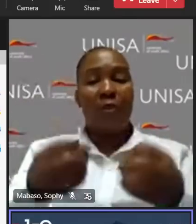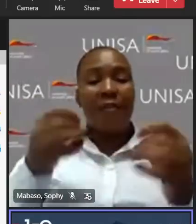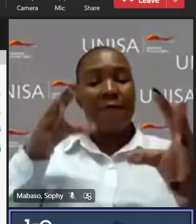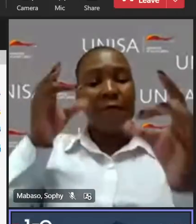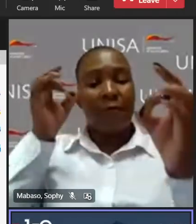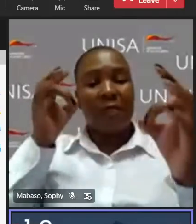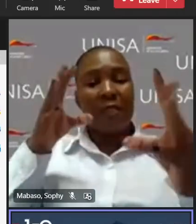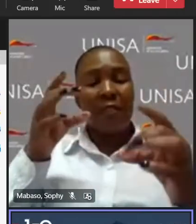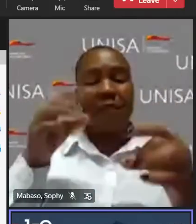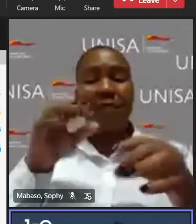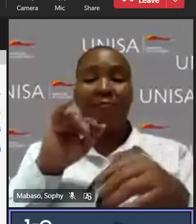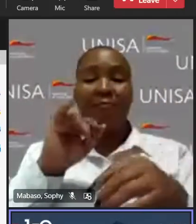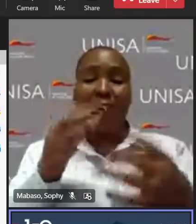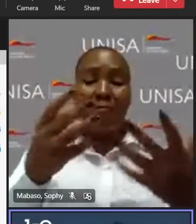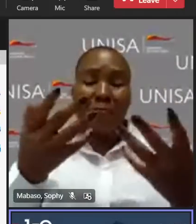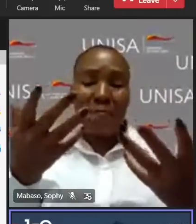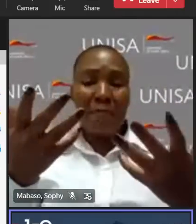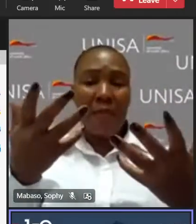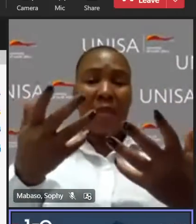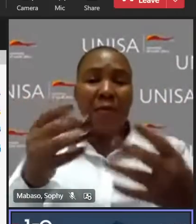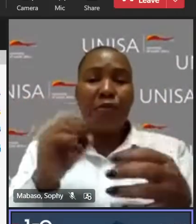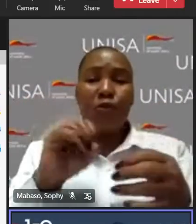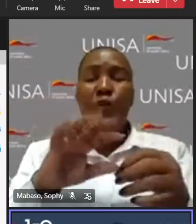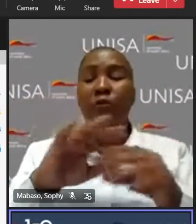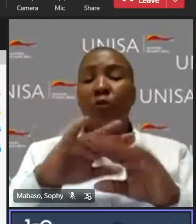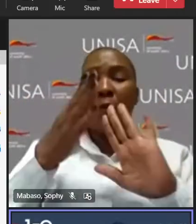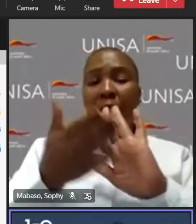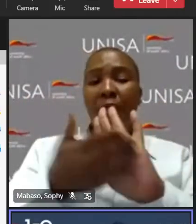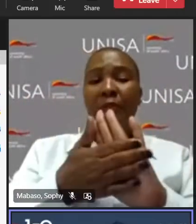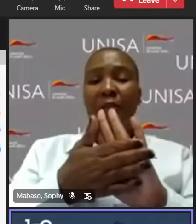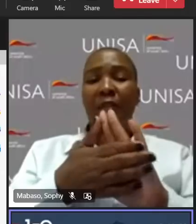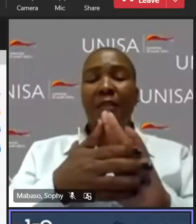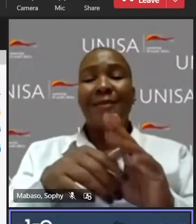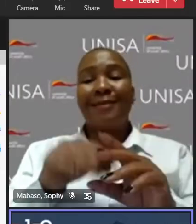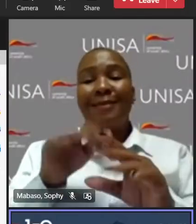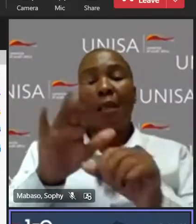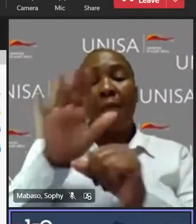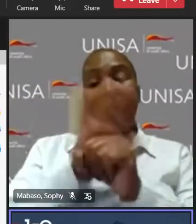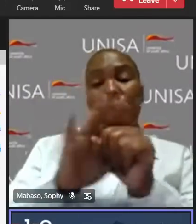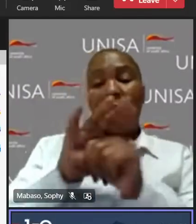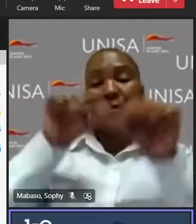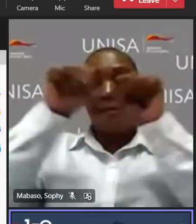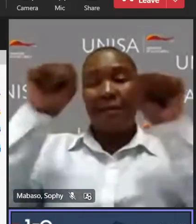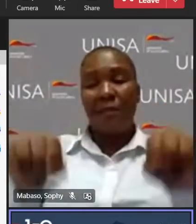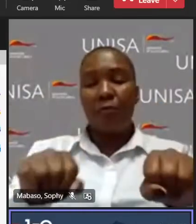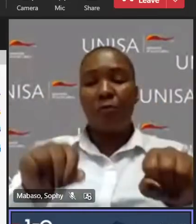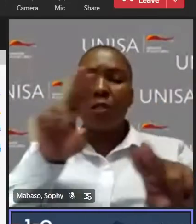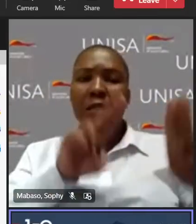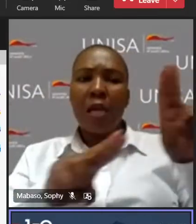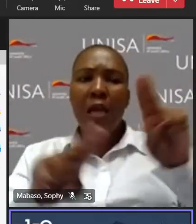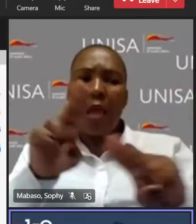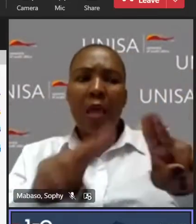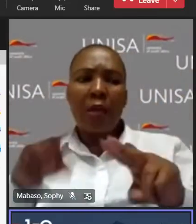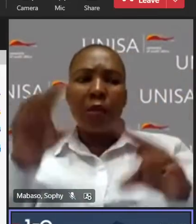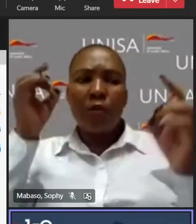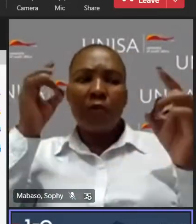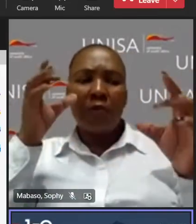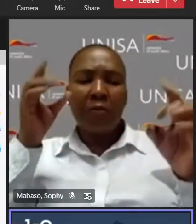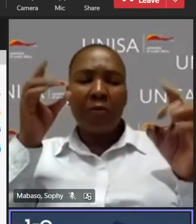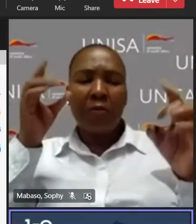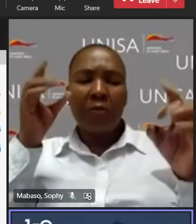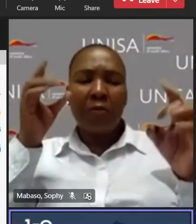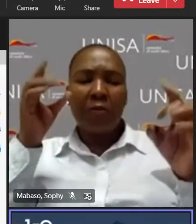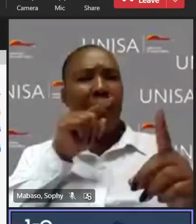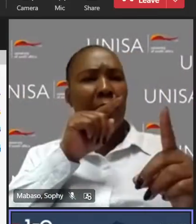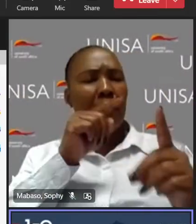completed, obviously the system in the background, like I say, checks your record and it sees, oh my goodness, this student is not